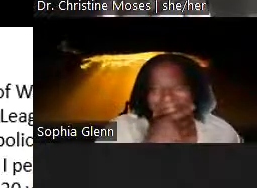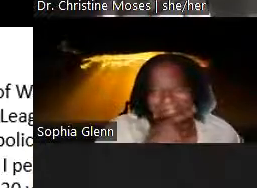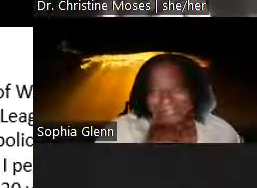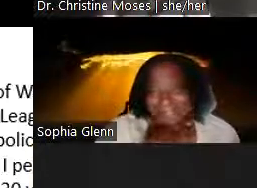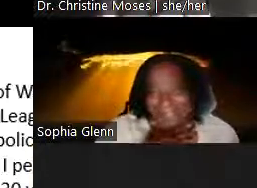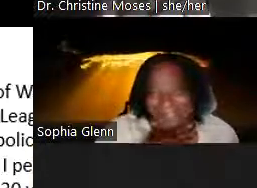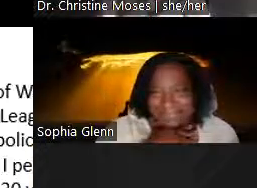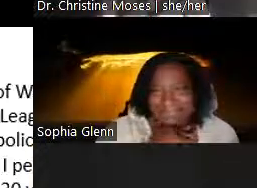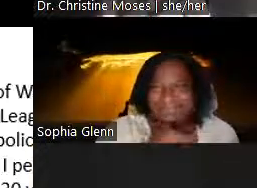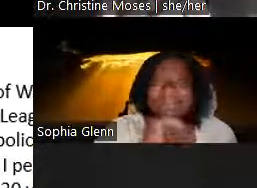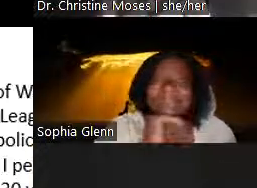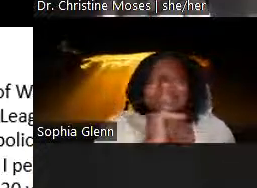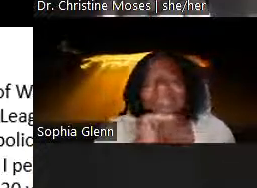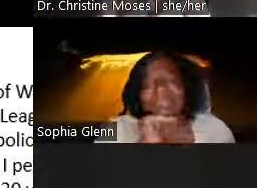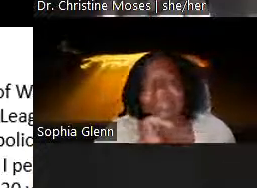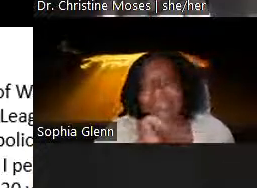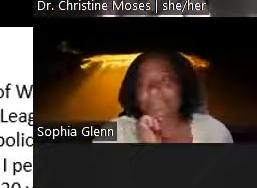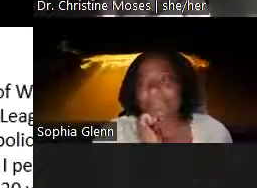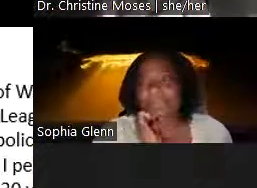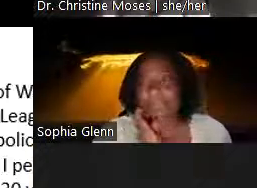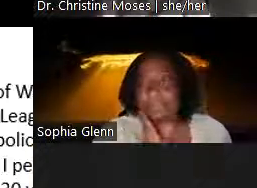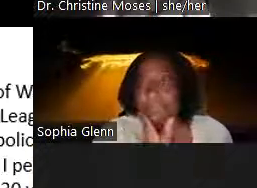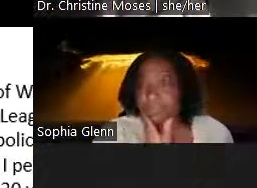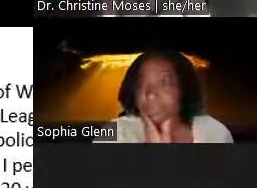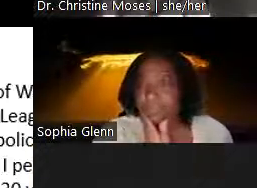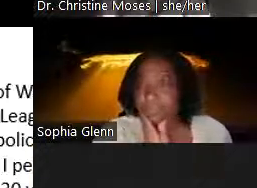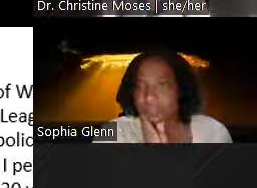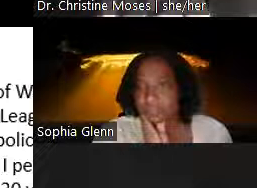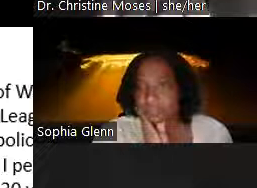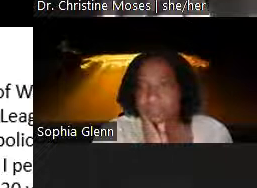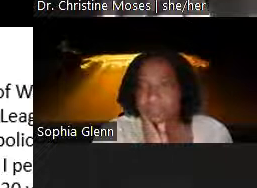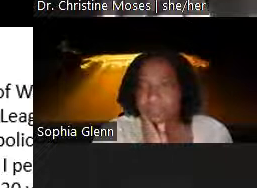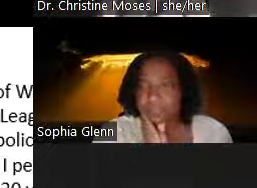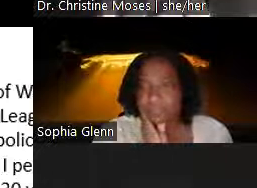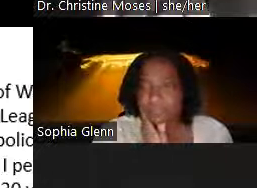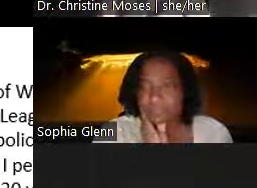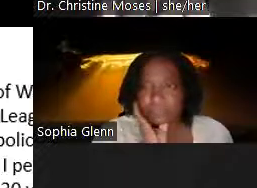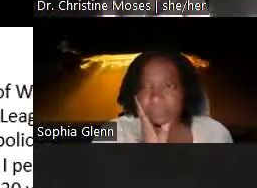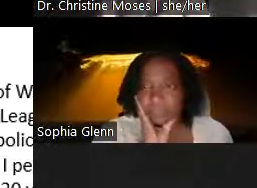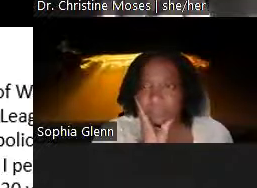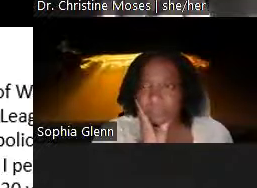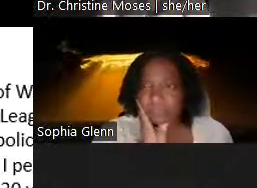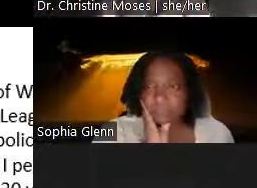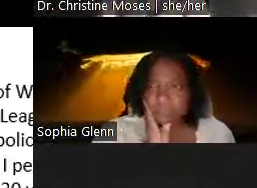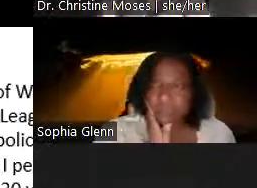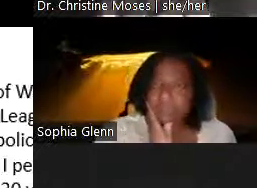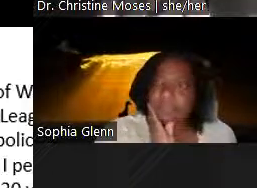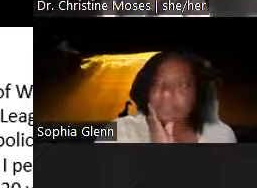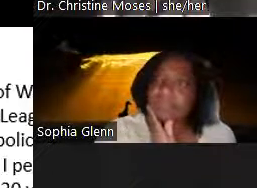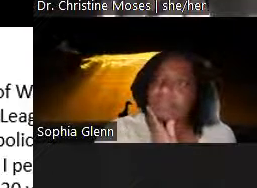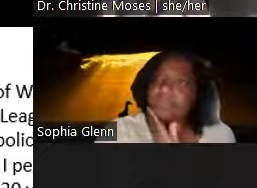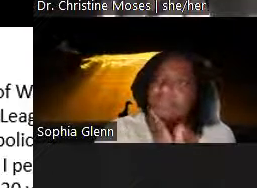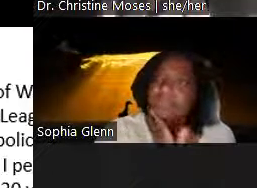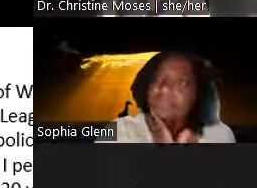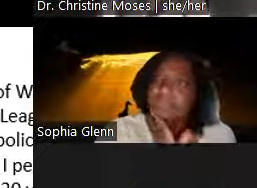understand what the word substance means here or who determines what substance is. And maybe I don't understand what that means. It